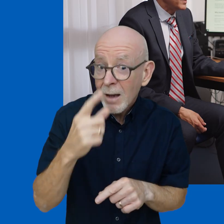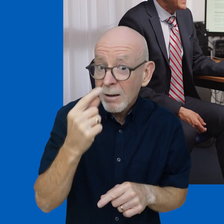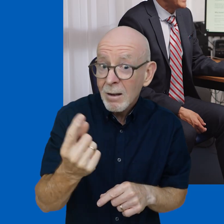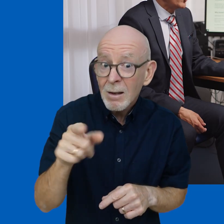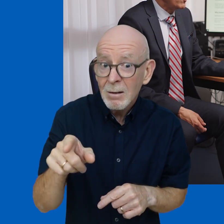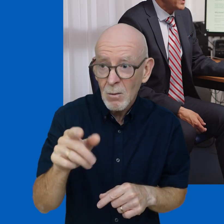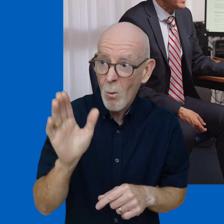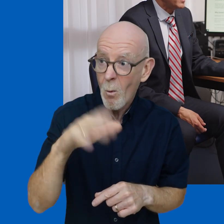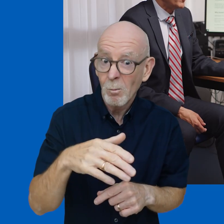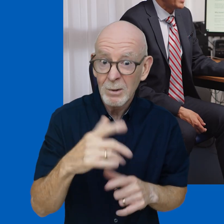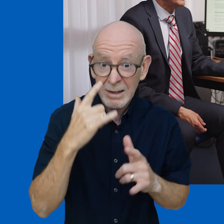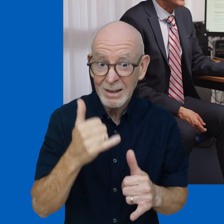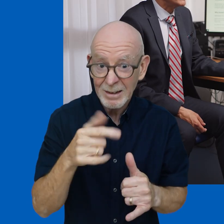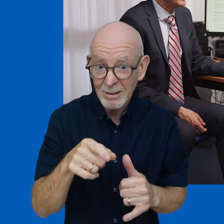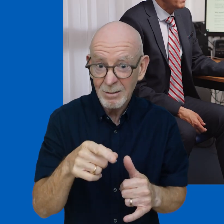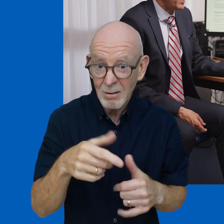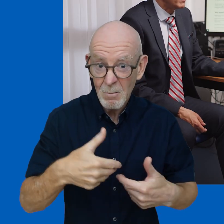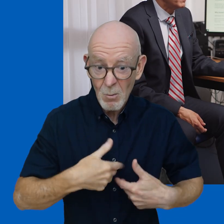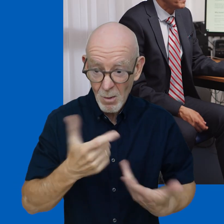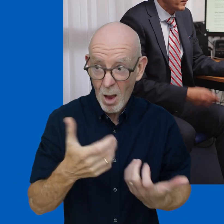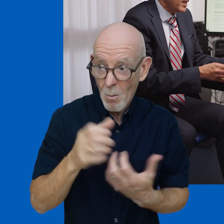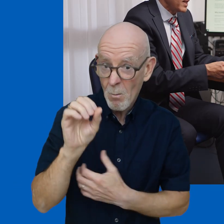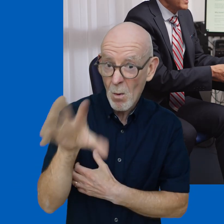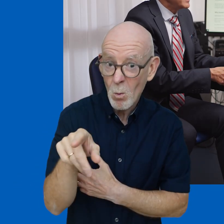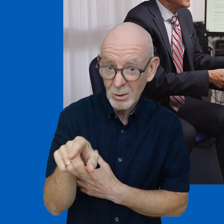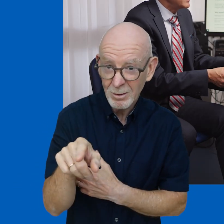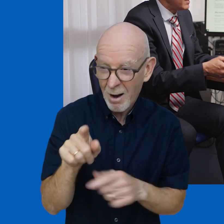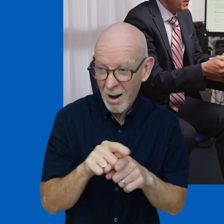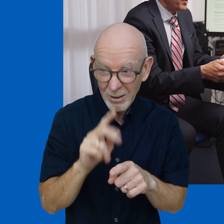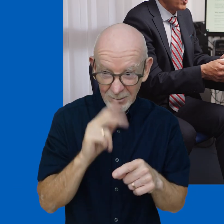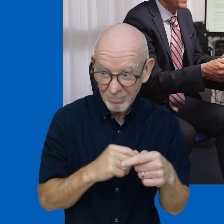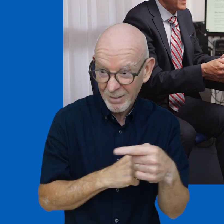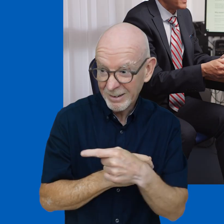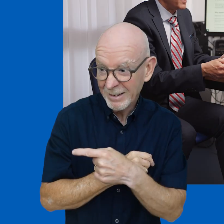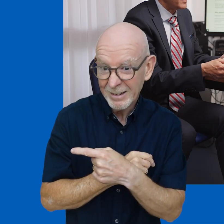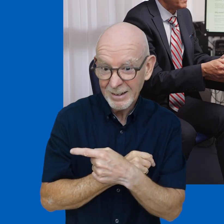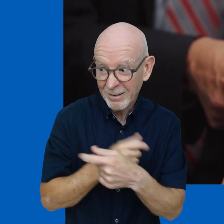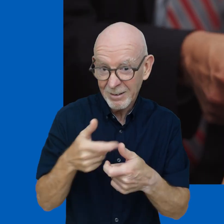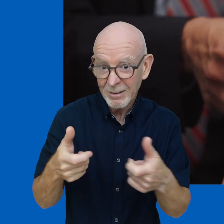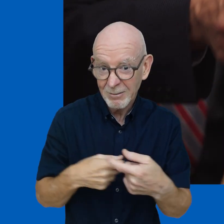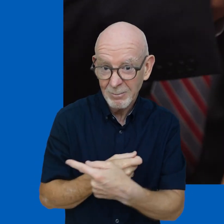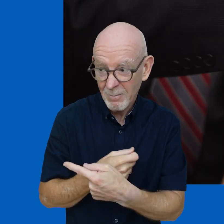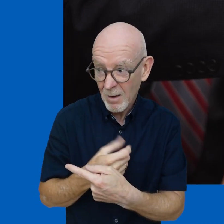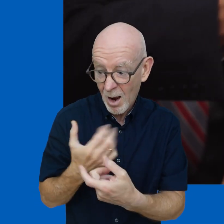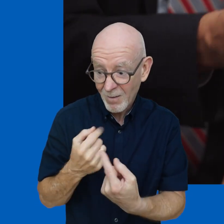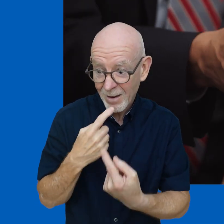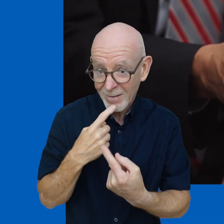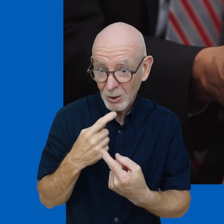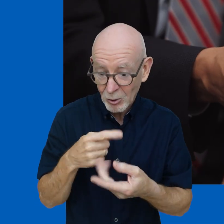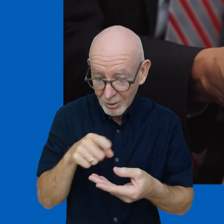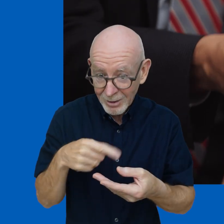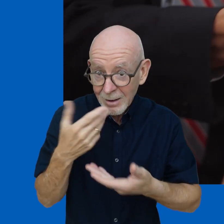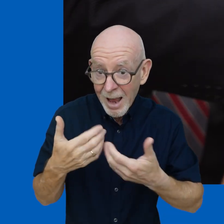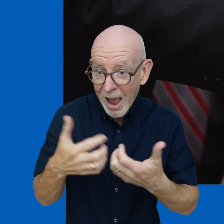yourself get a home test kit for bowel cancer in the mail. This is an example of a test kit. It comes with